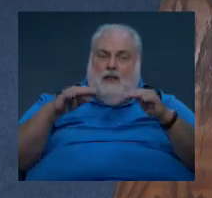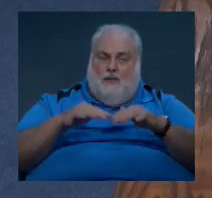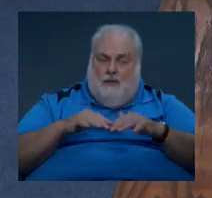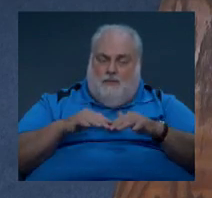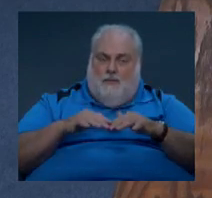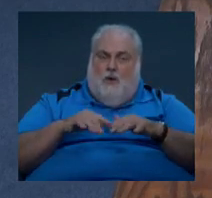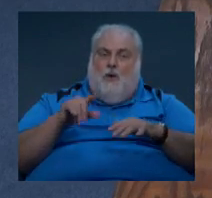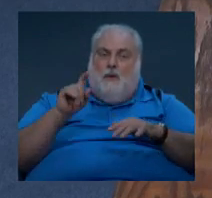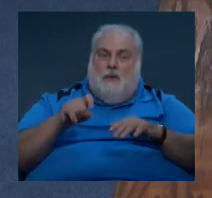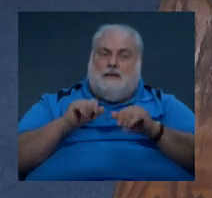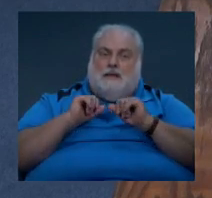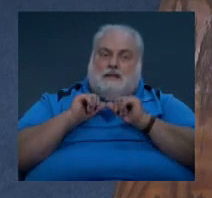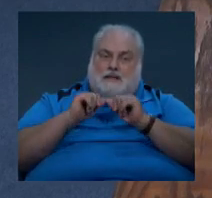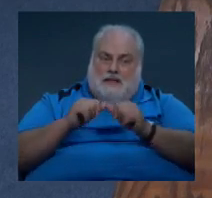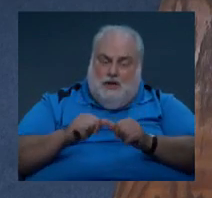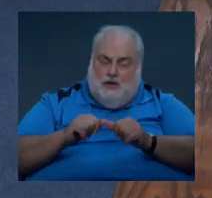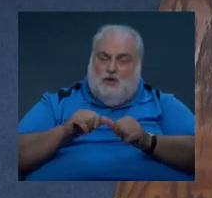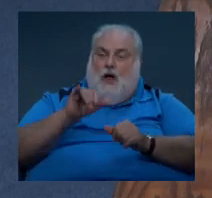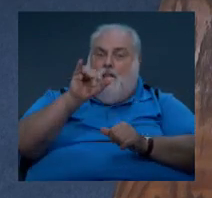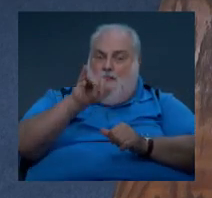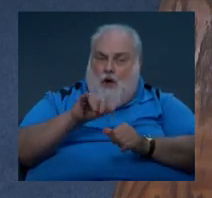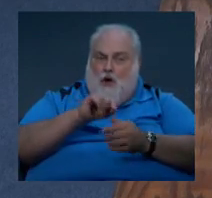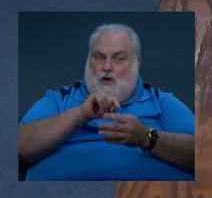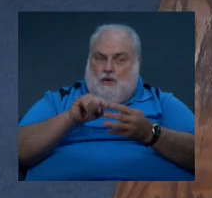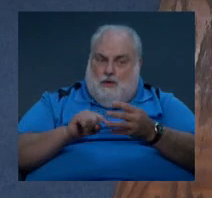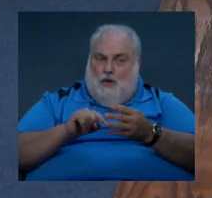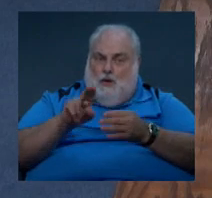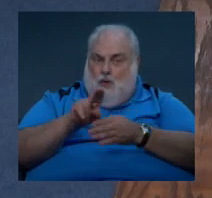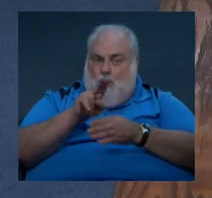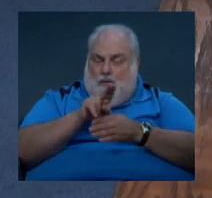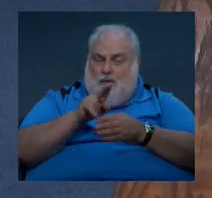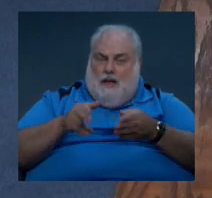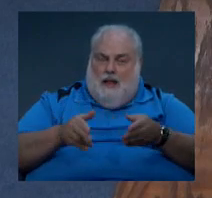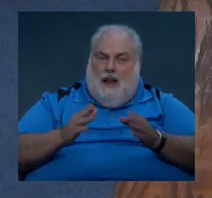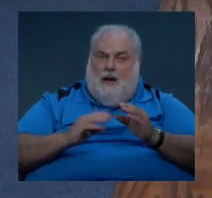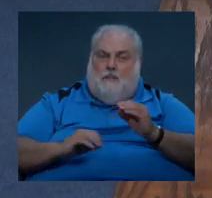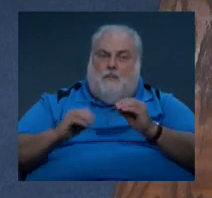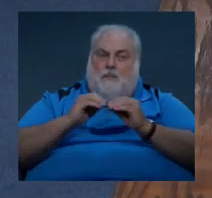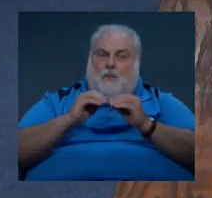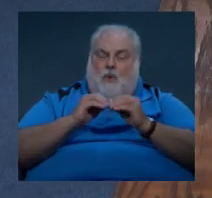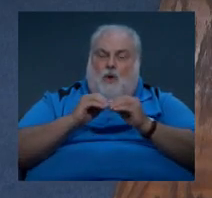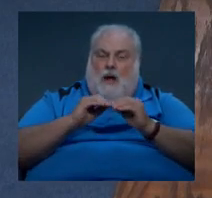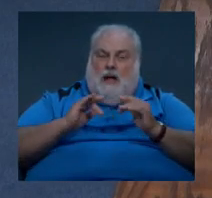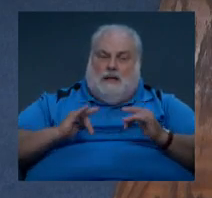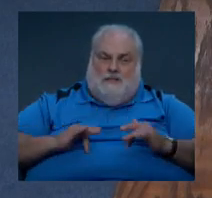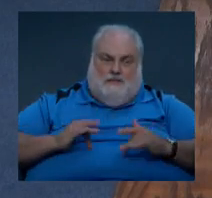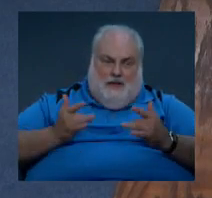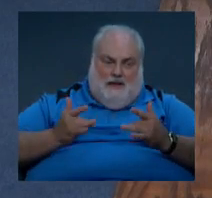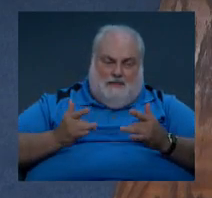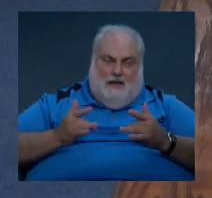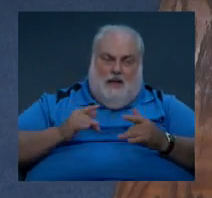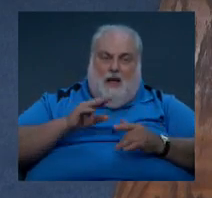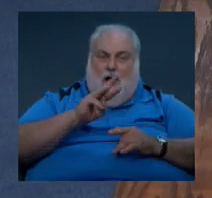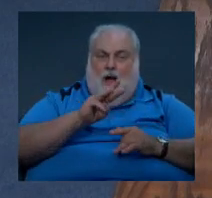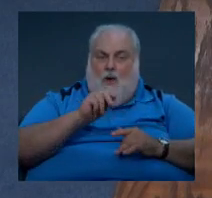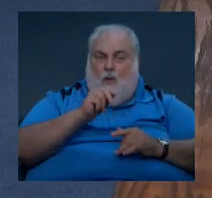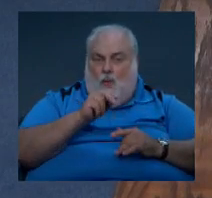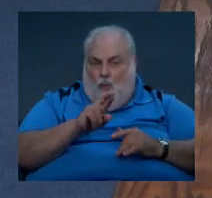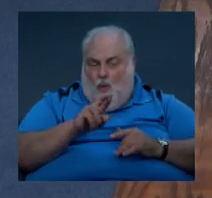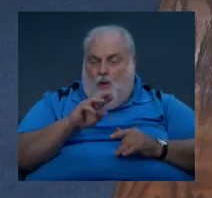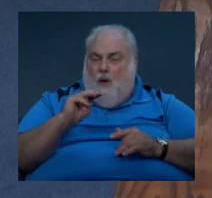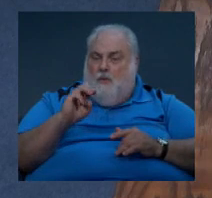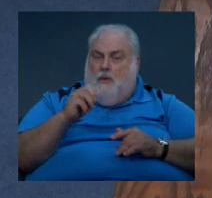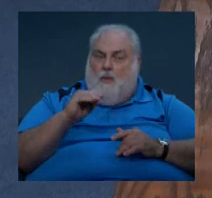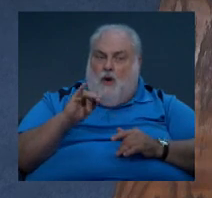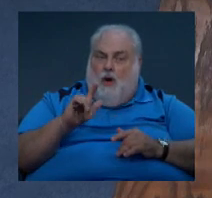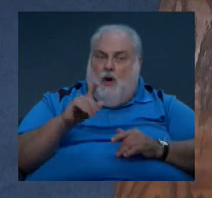need to continue to grow those uses and make them more accessible to the city of Little Rock, and War Memorial Park is really the best place for